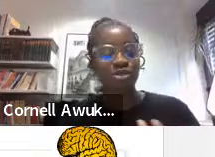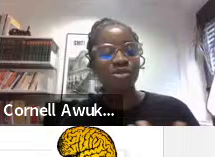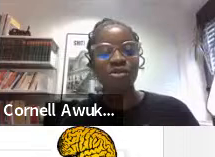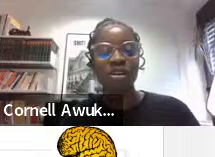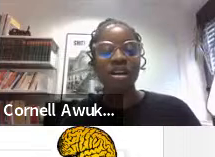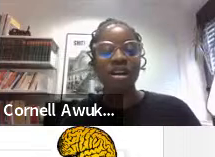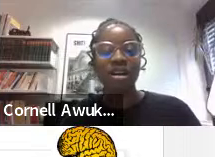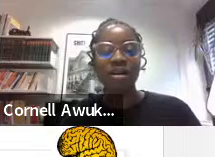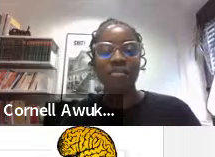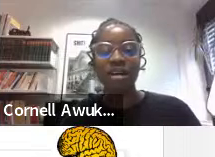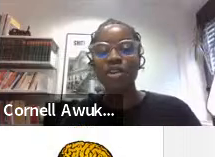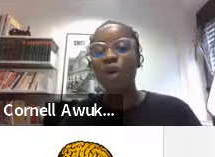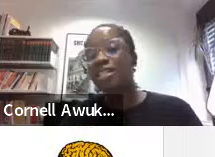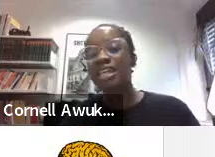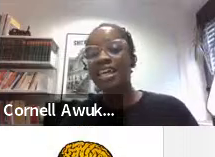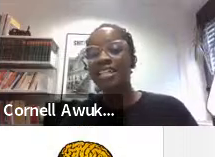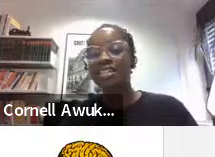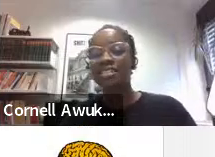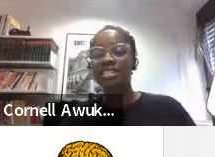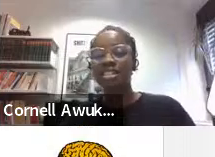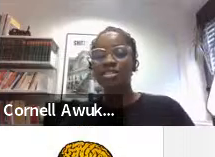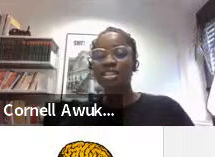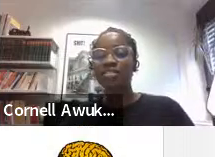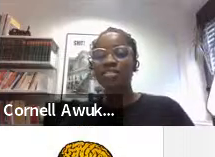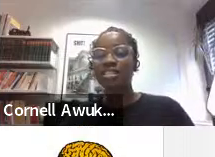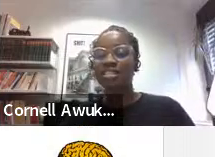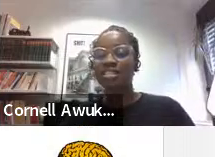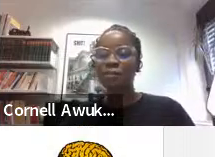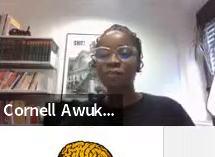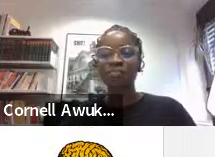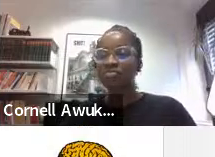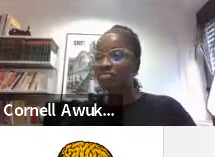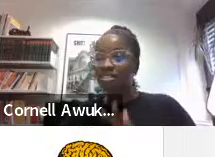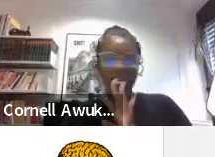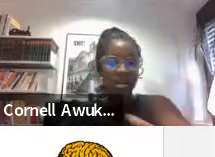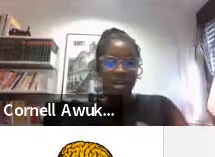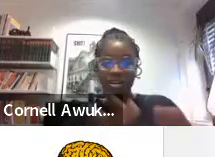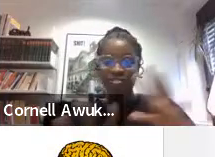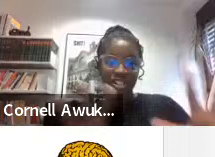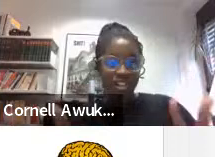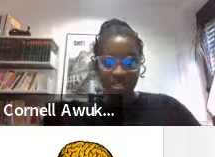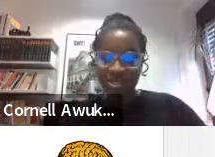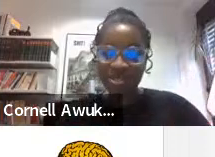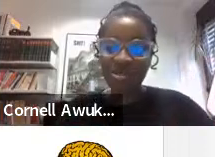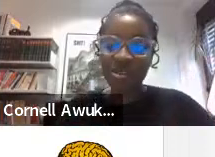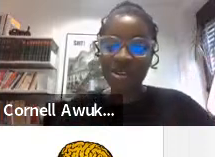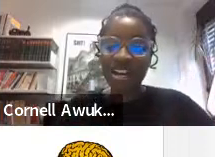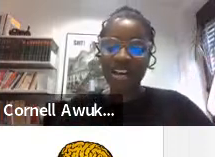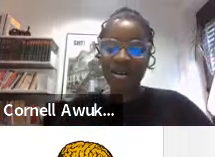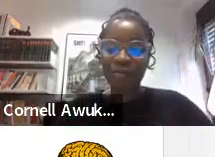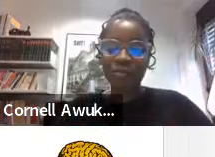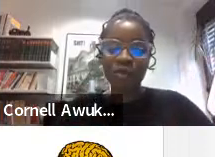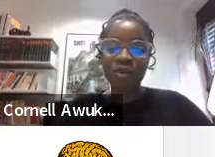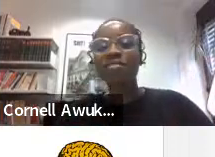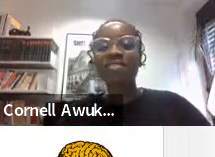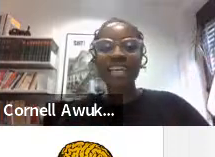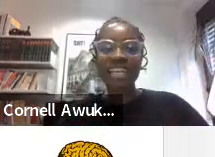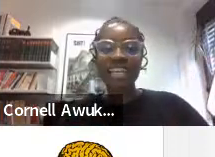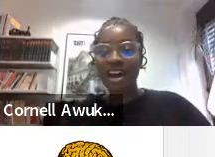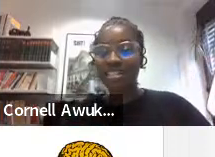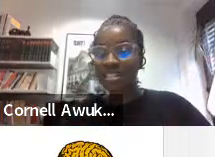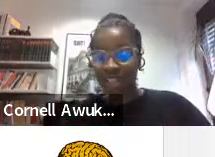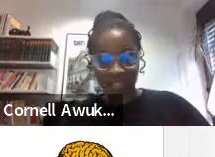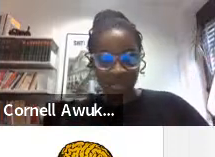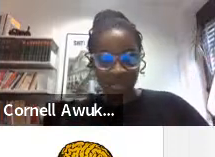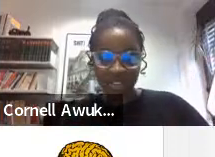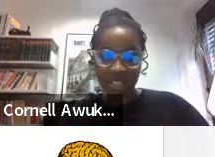to do as a community. And just to give us some kind of visuals to where we've laid